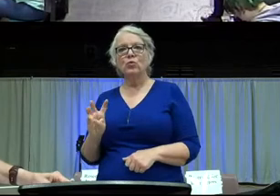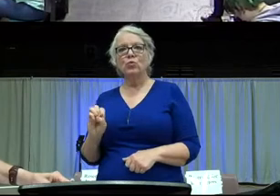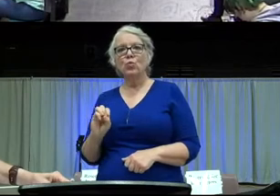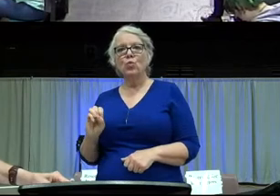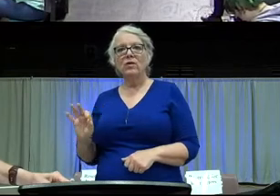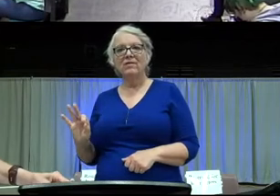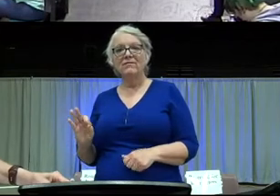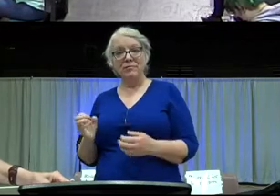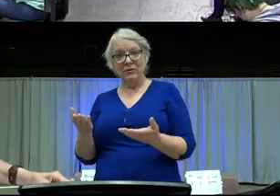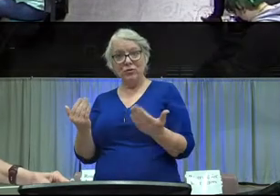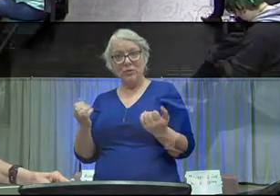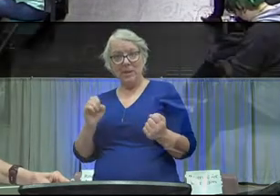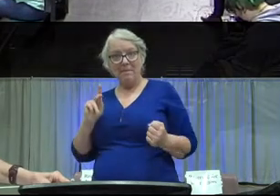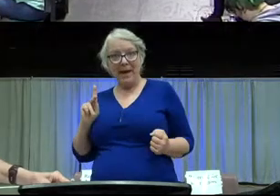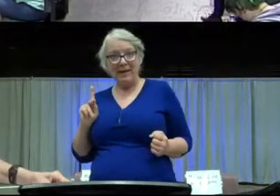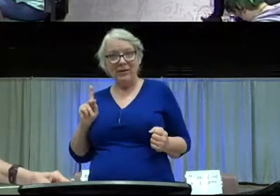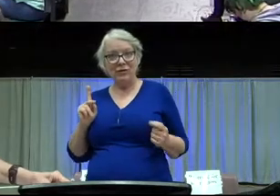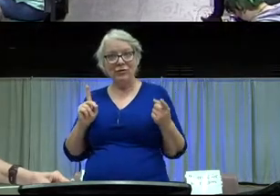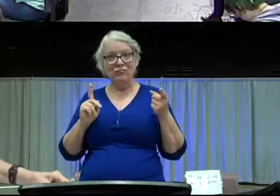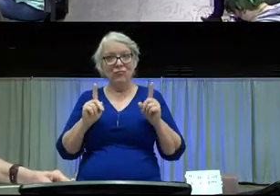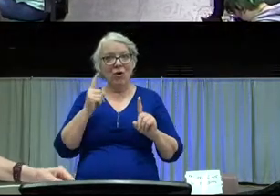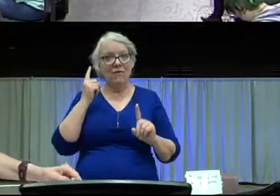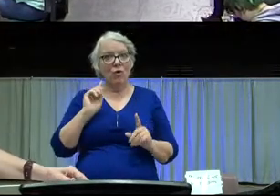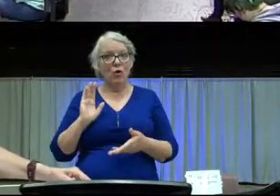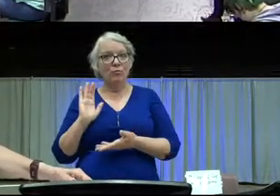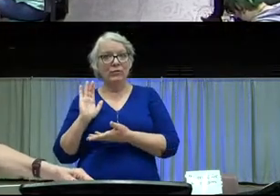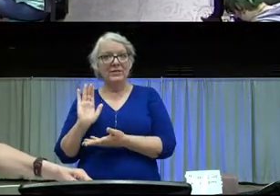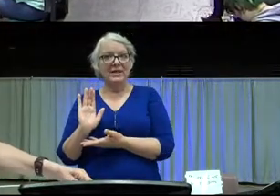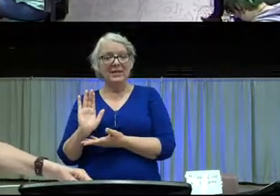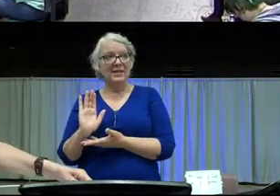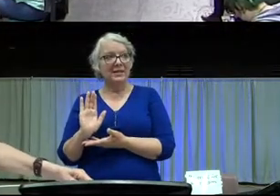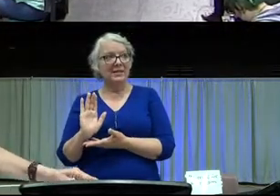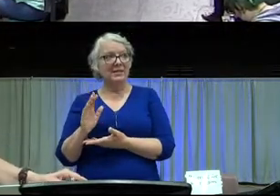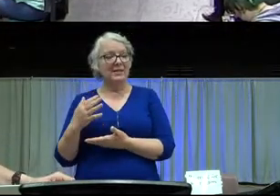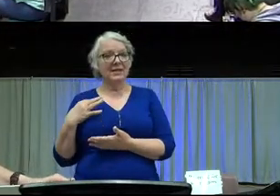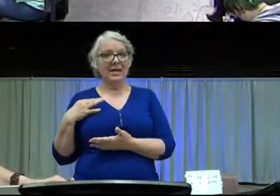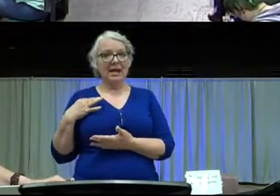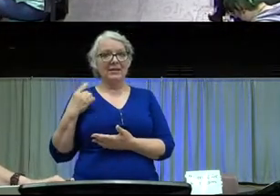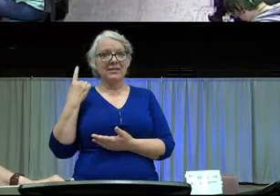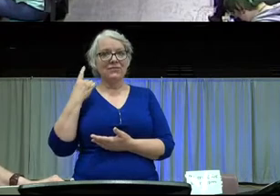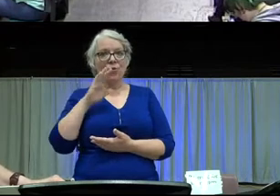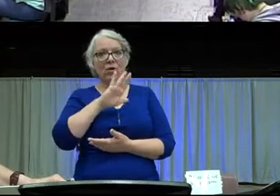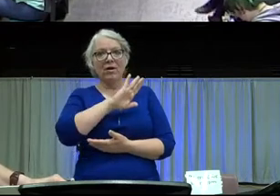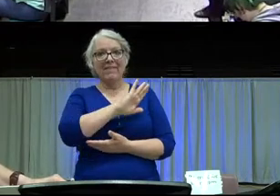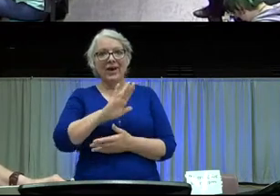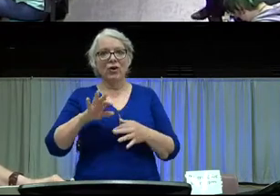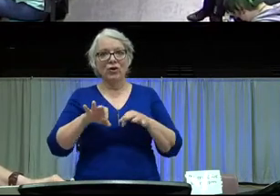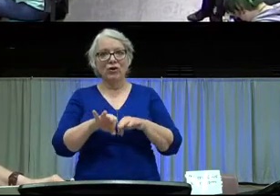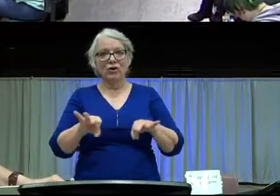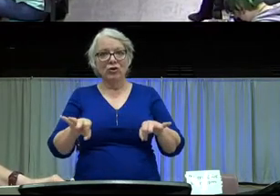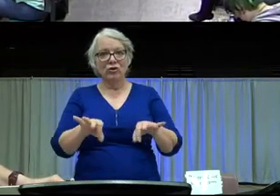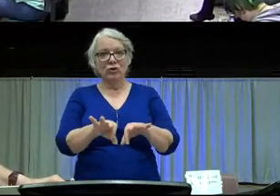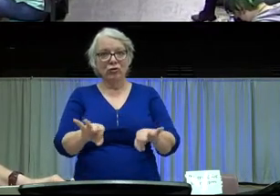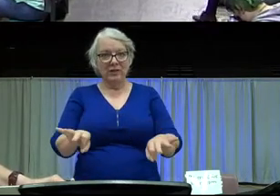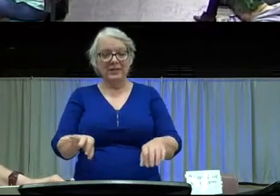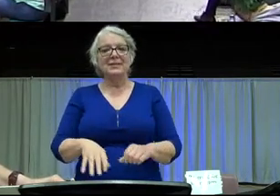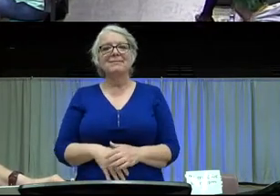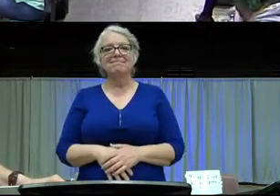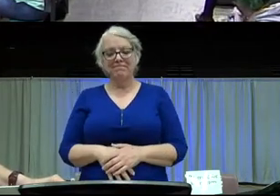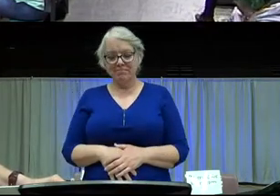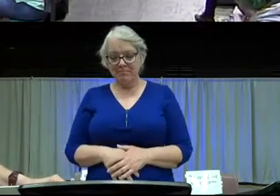podium for the presentation of the candidates for their degrees. That's all right. You can come back.